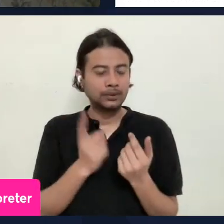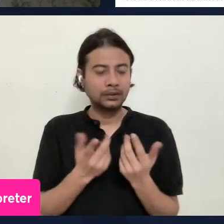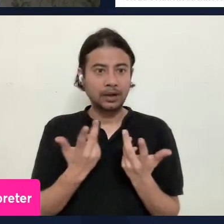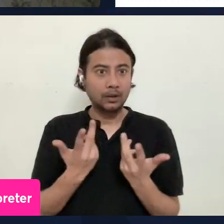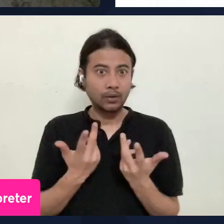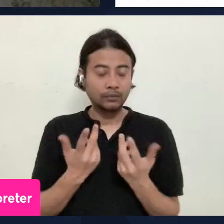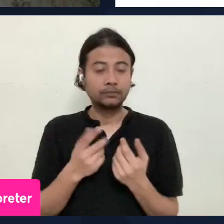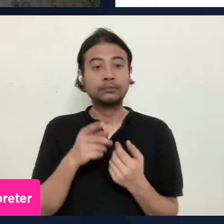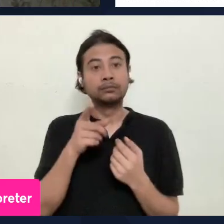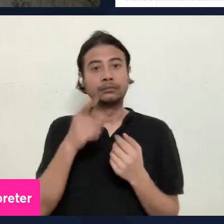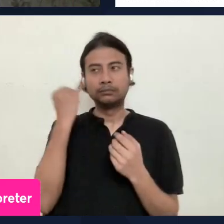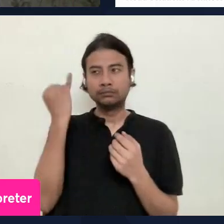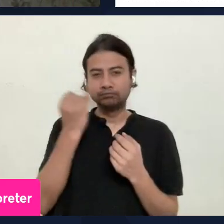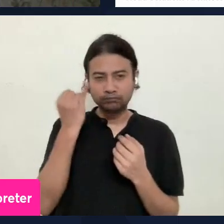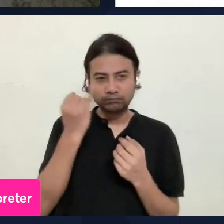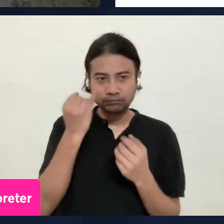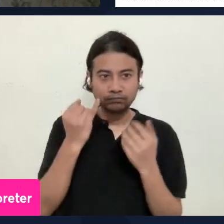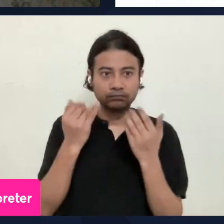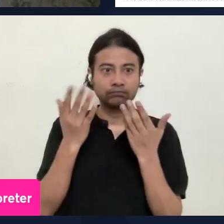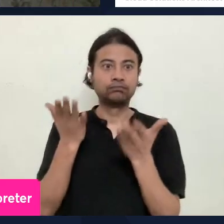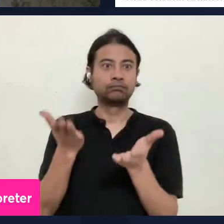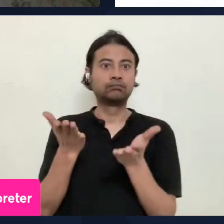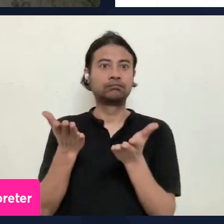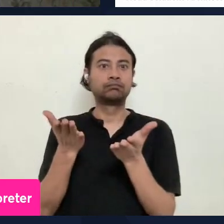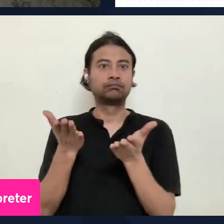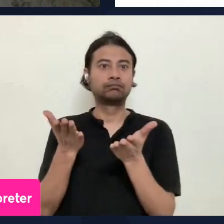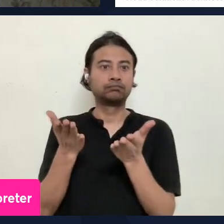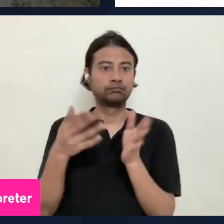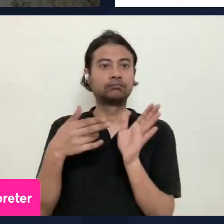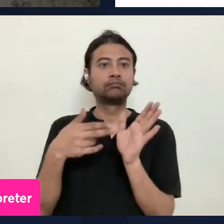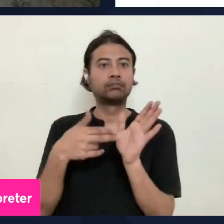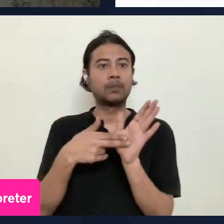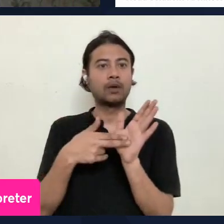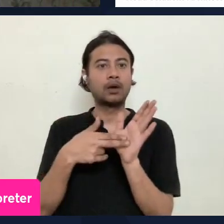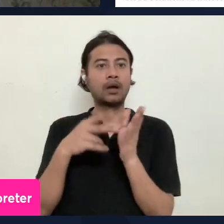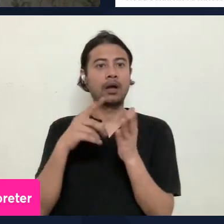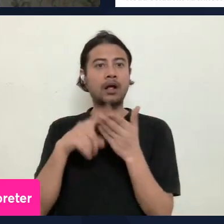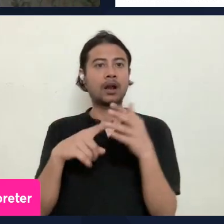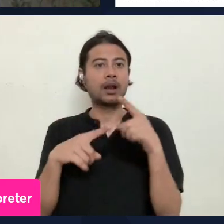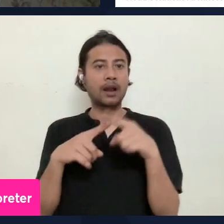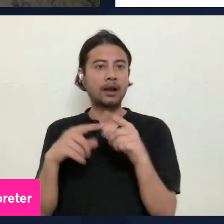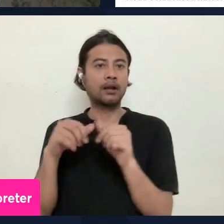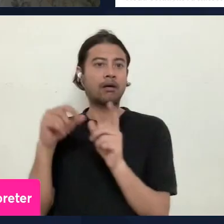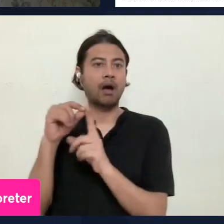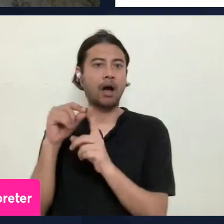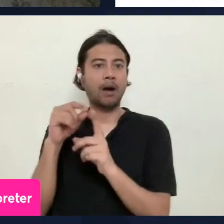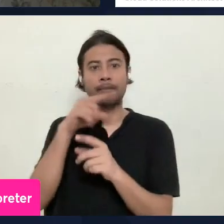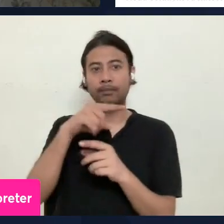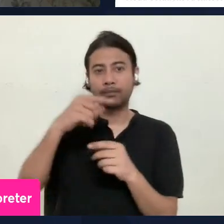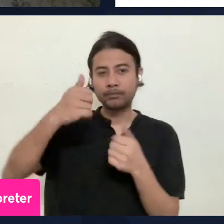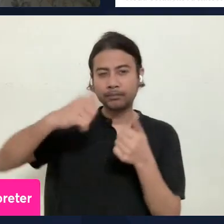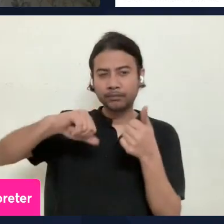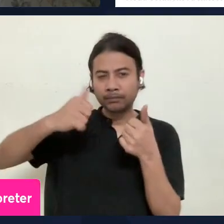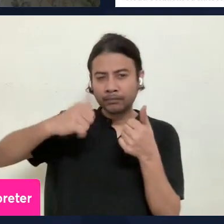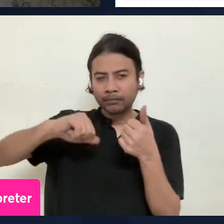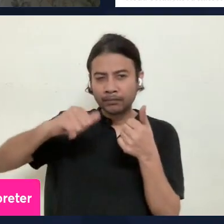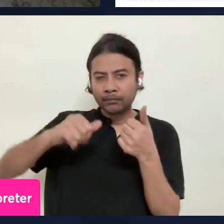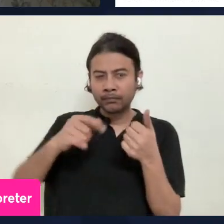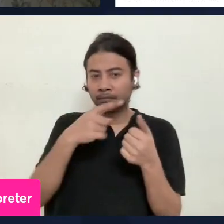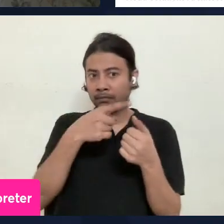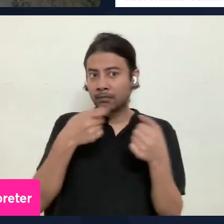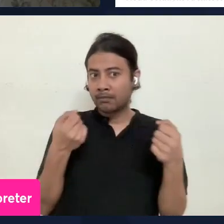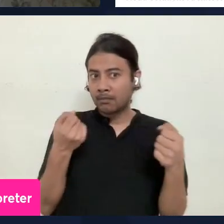NetApp Files, did some quite strenuous proof of concept testing to understand how they could integrate that